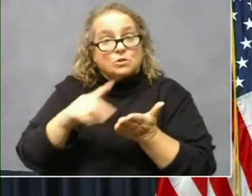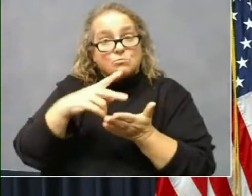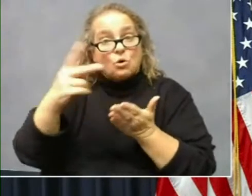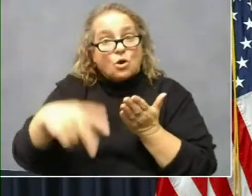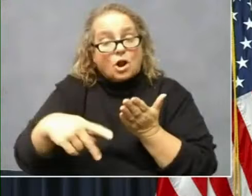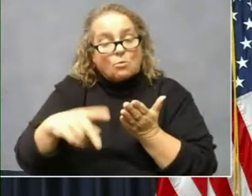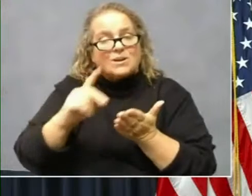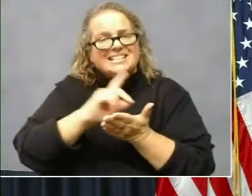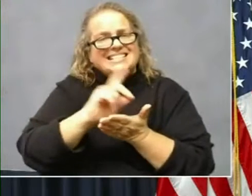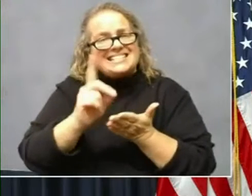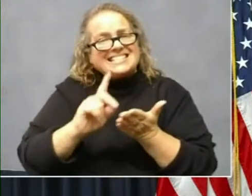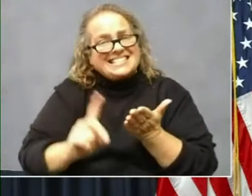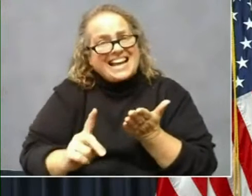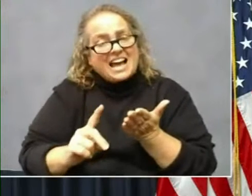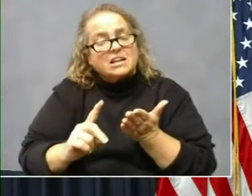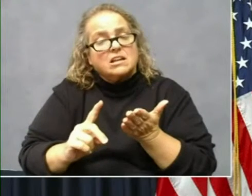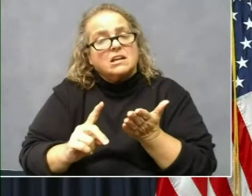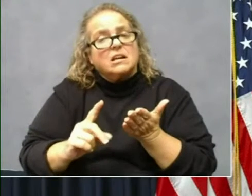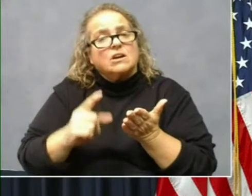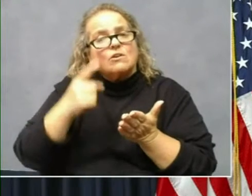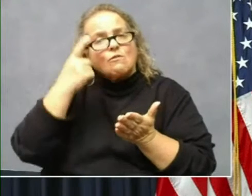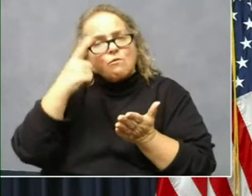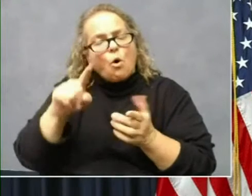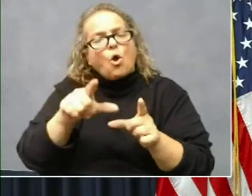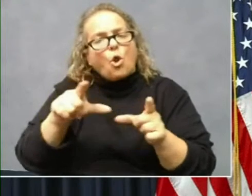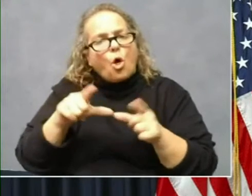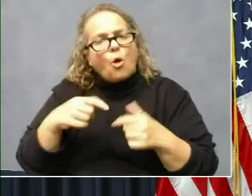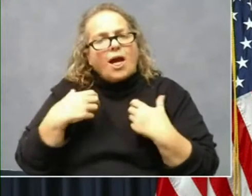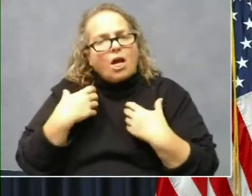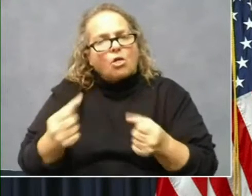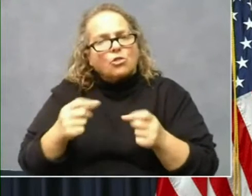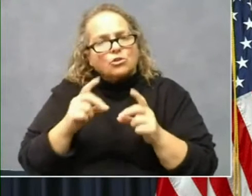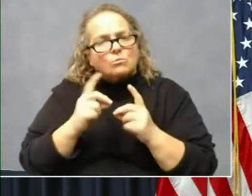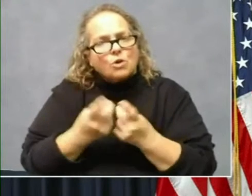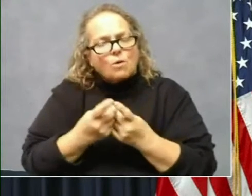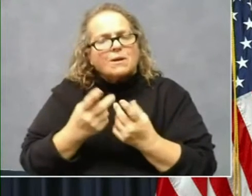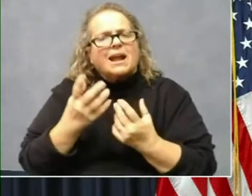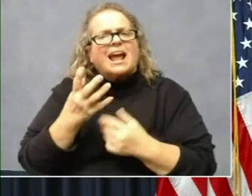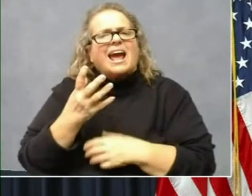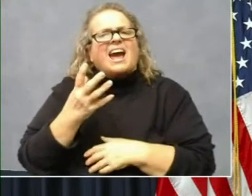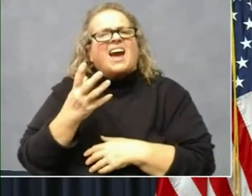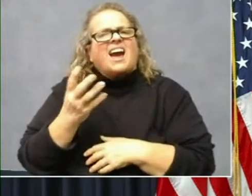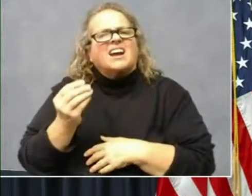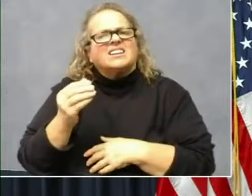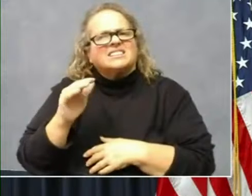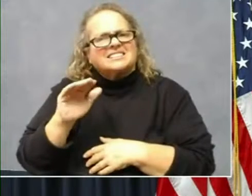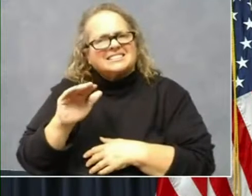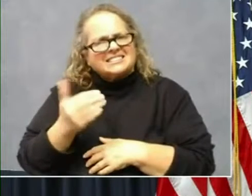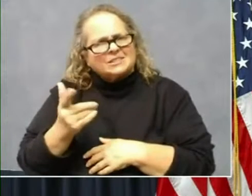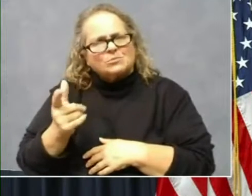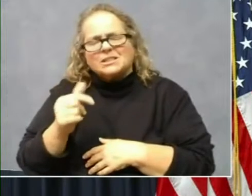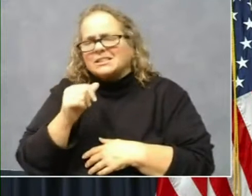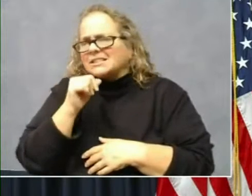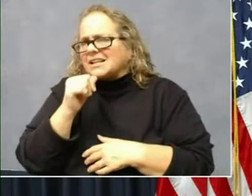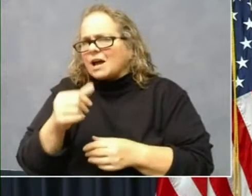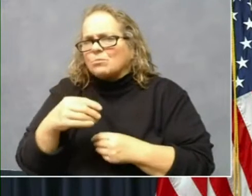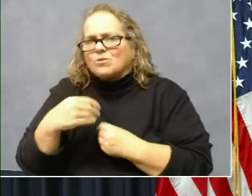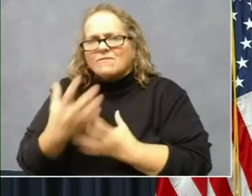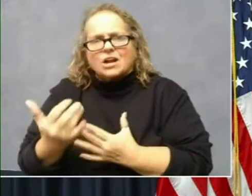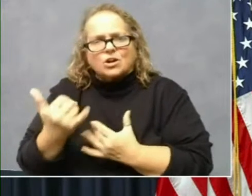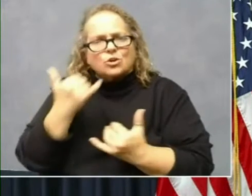by or for local health departments and has fallen a bit short of providing the call for broader, more